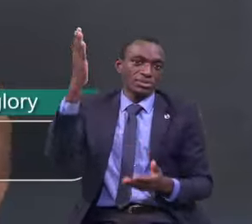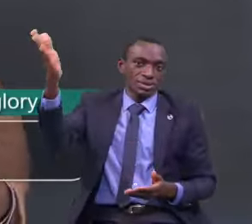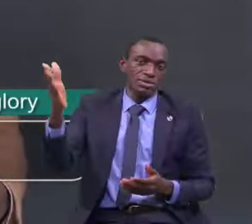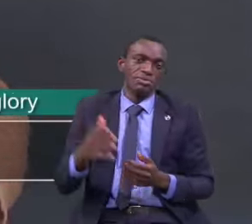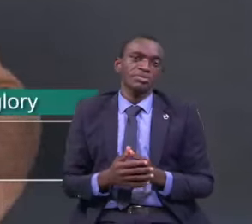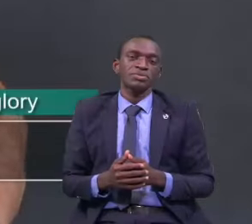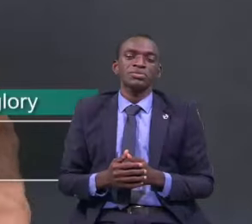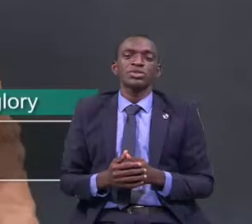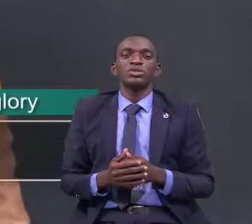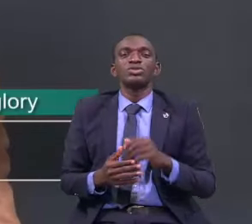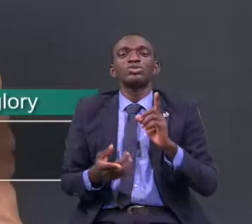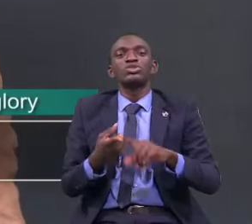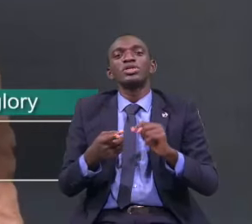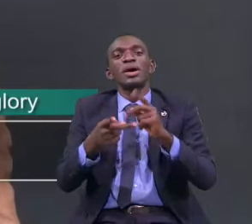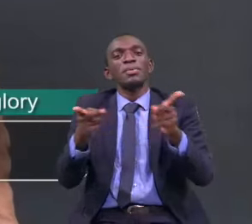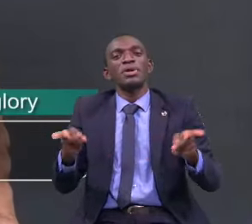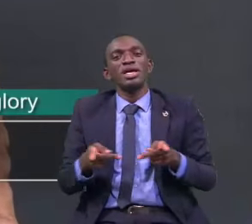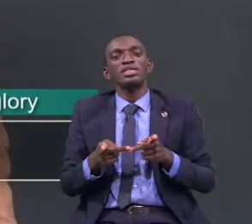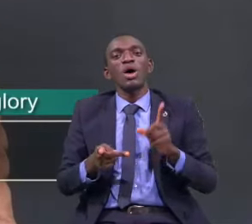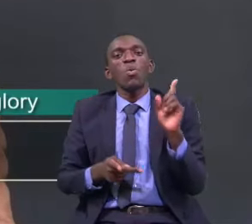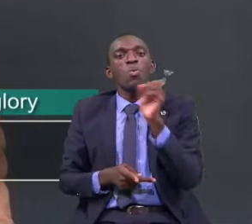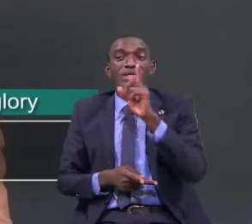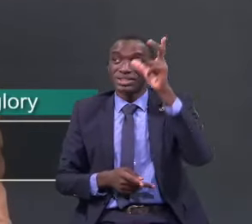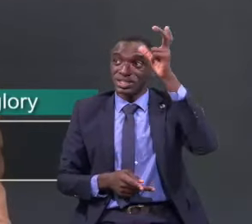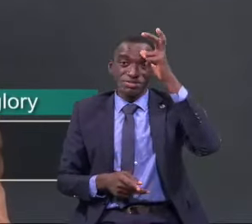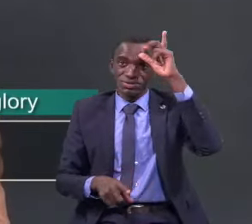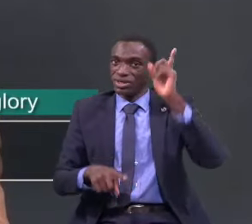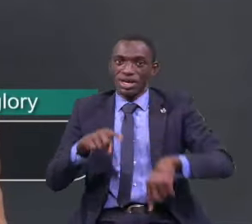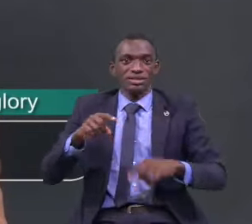To the place where Satan cannot get to.